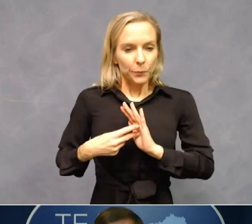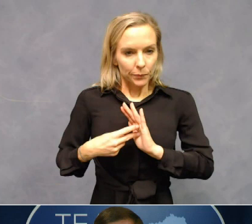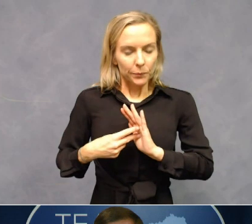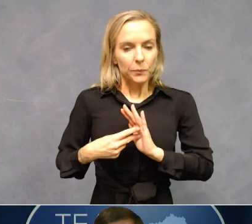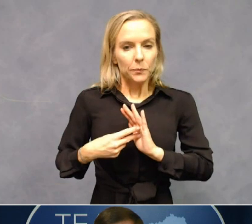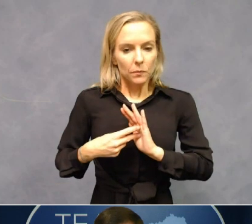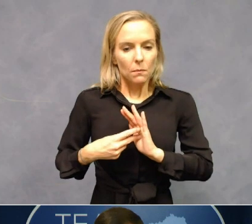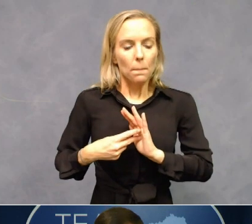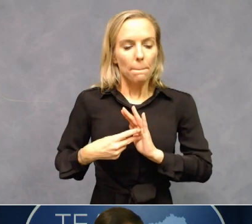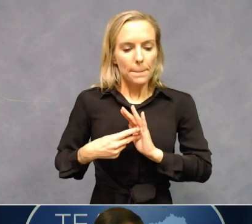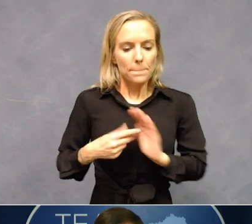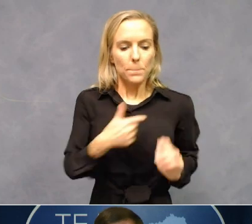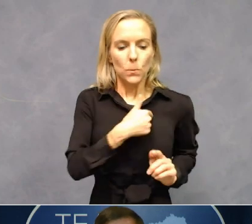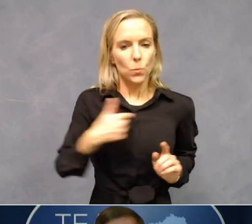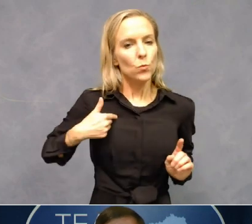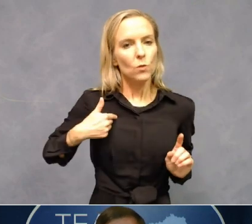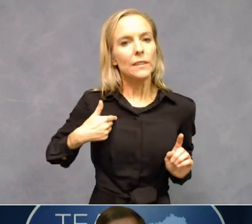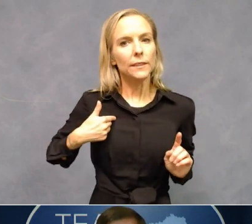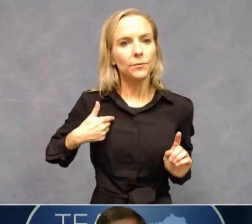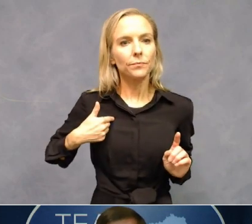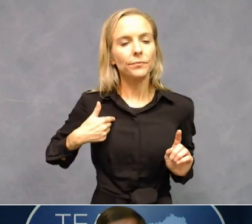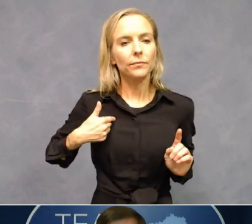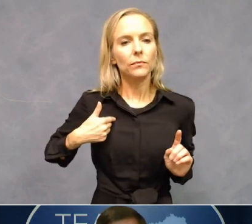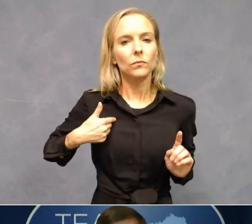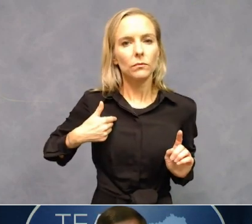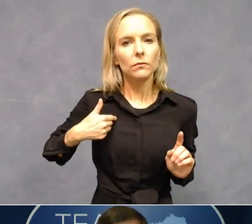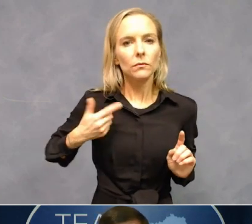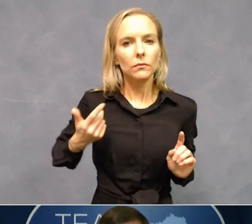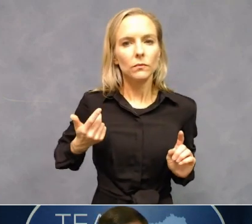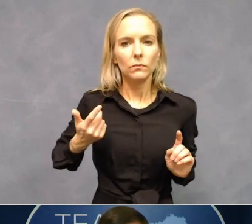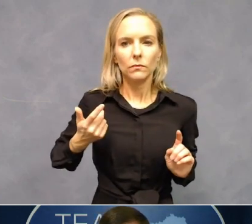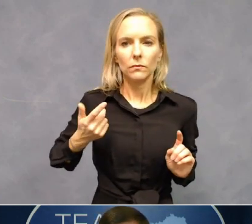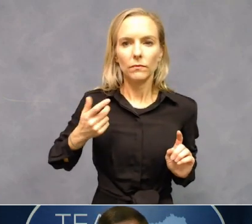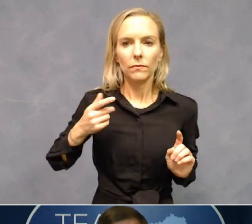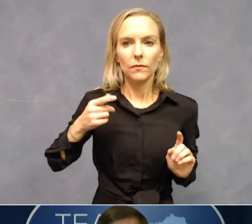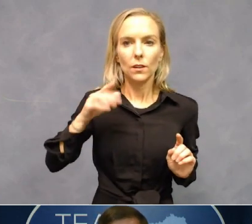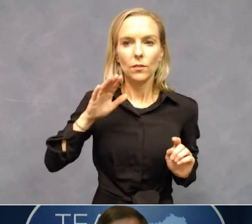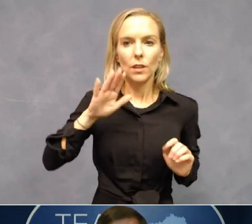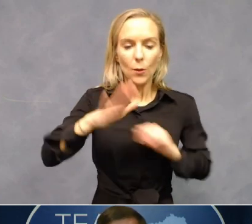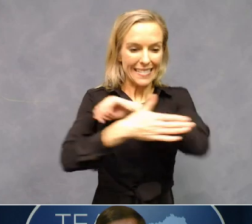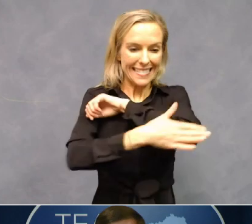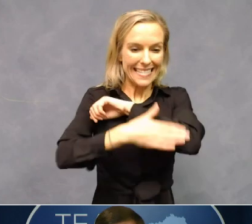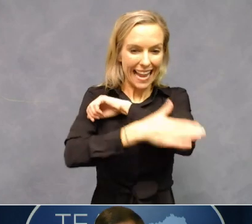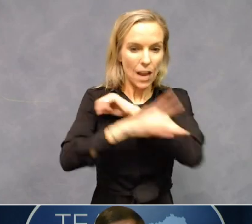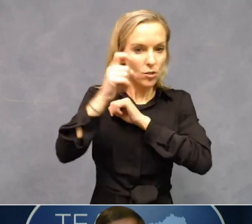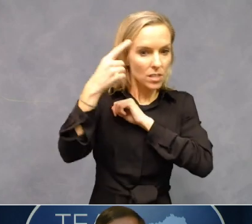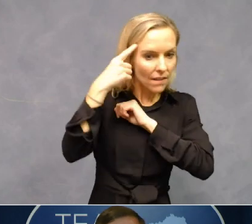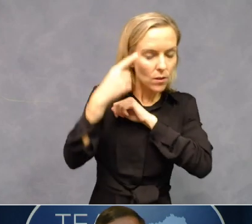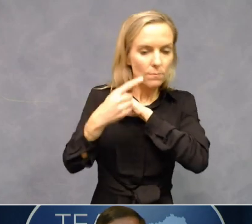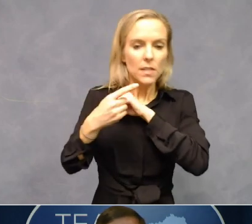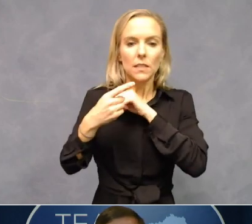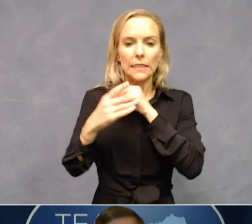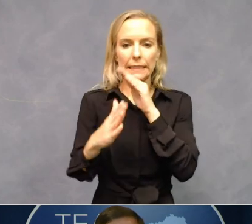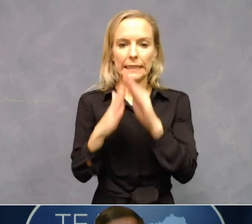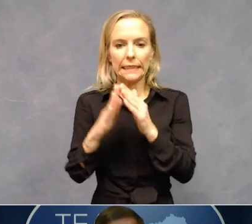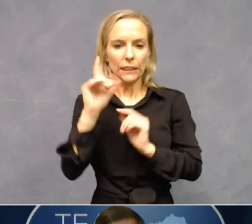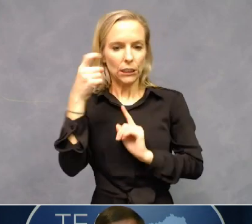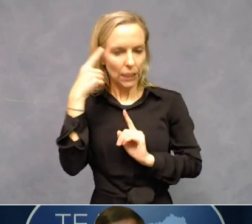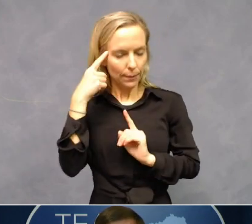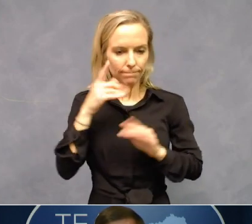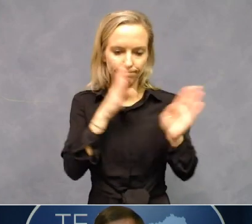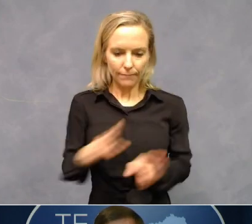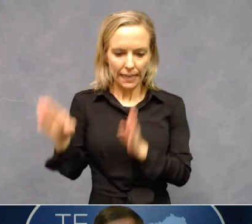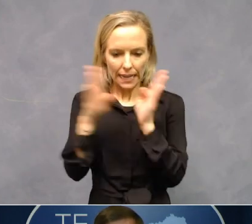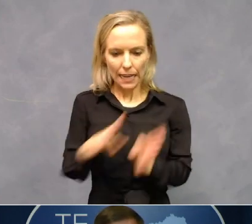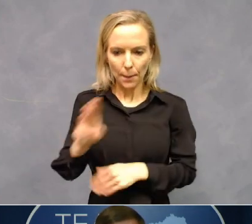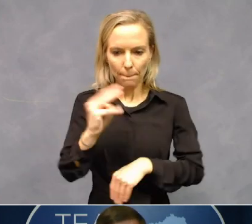is we need each of those county governments, city governments and them, to be making plans for Monday to be as